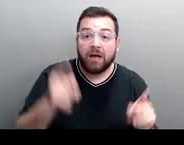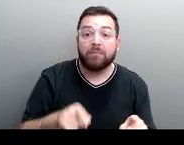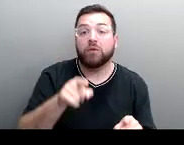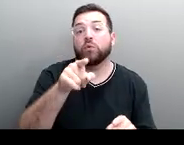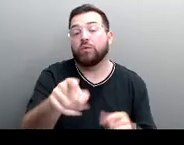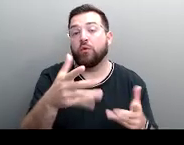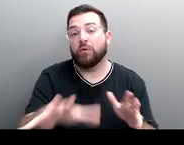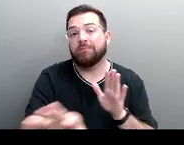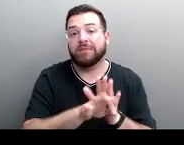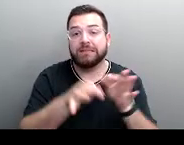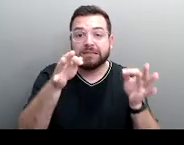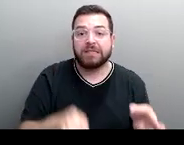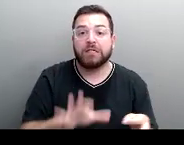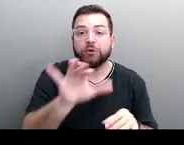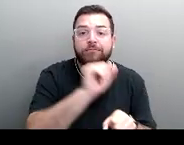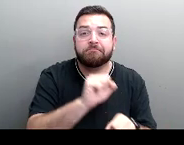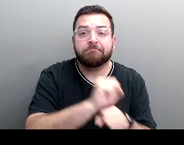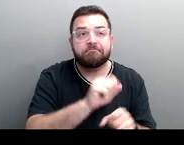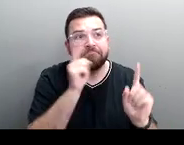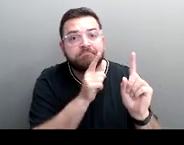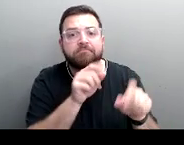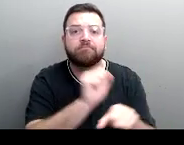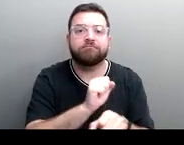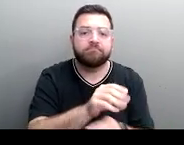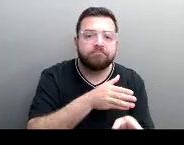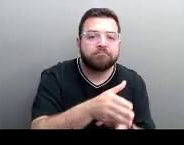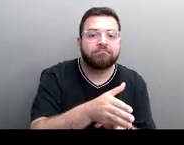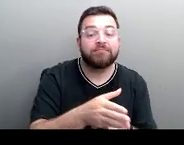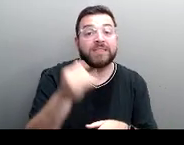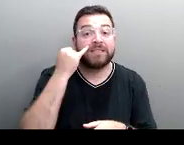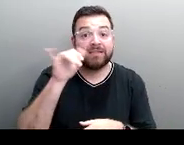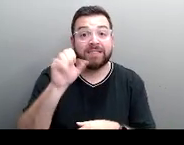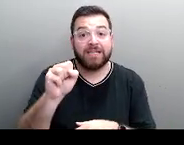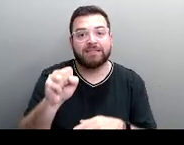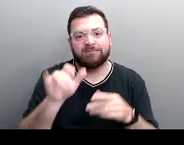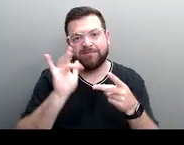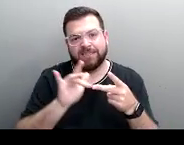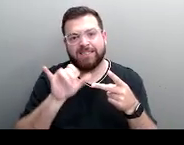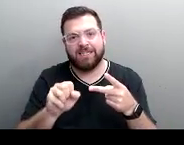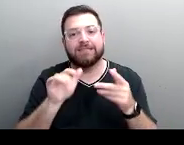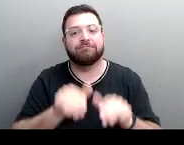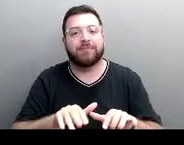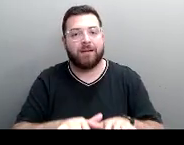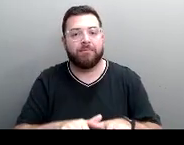your career path. If you have, you'll select yes and type it down below. But if you're still unsure, you'll select no.